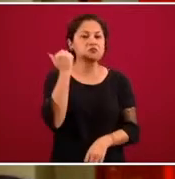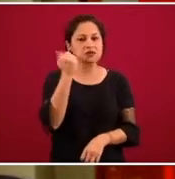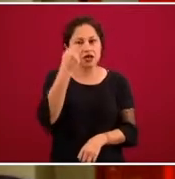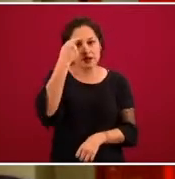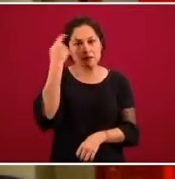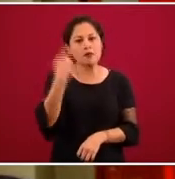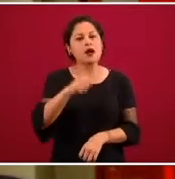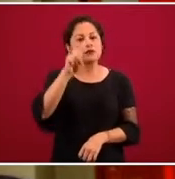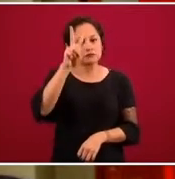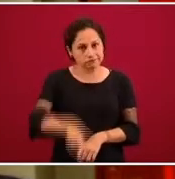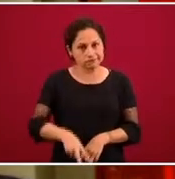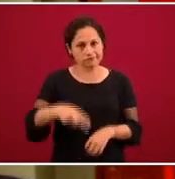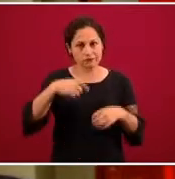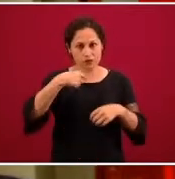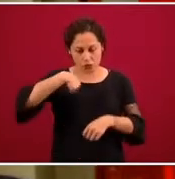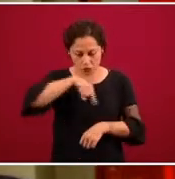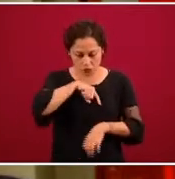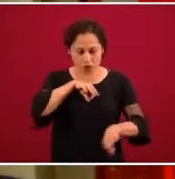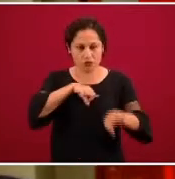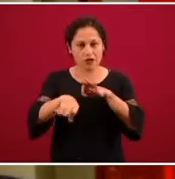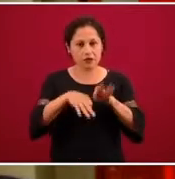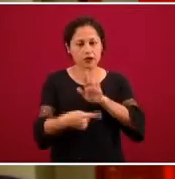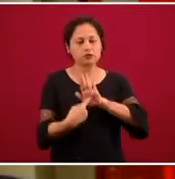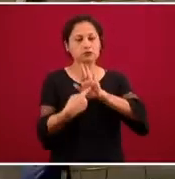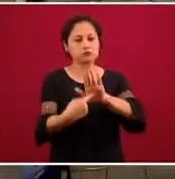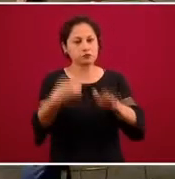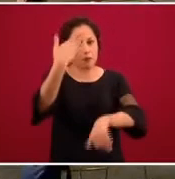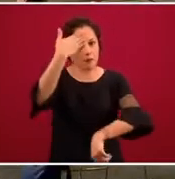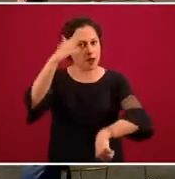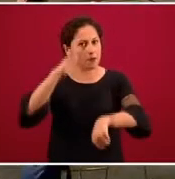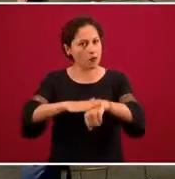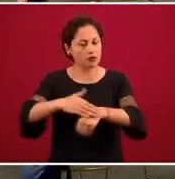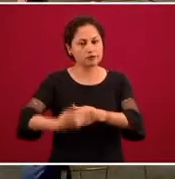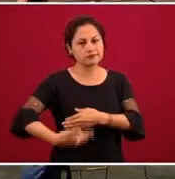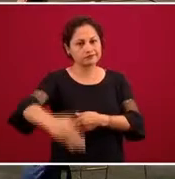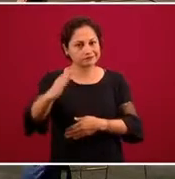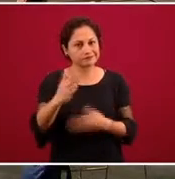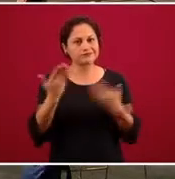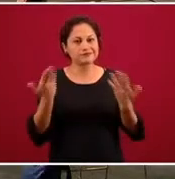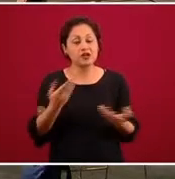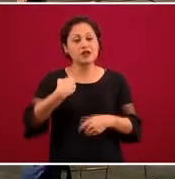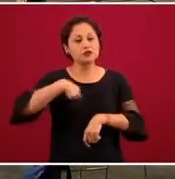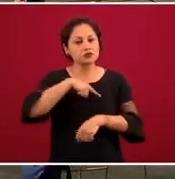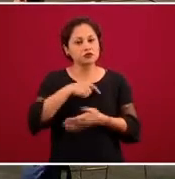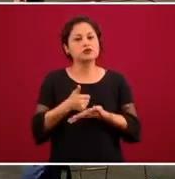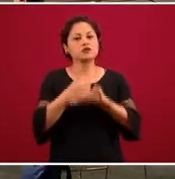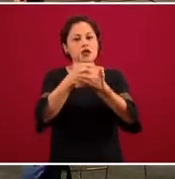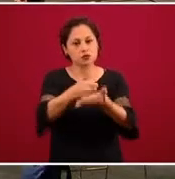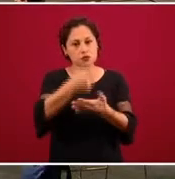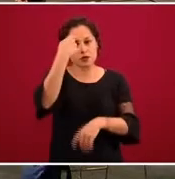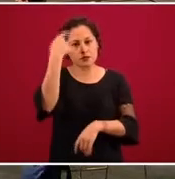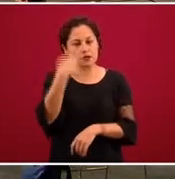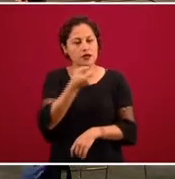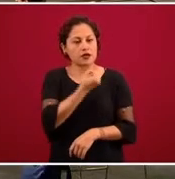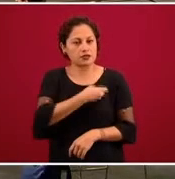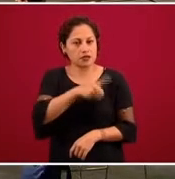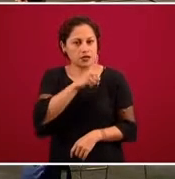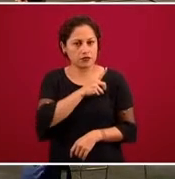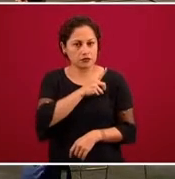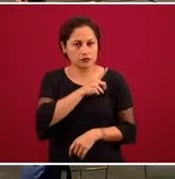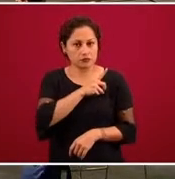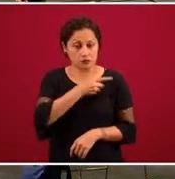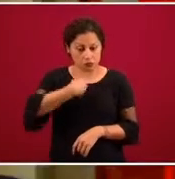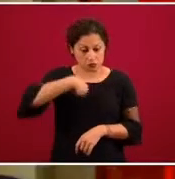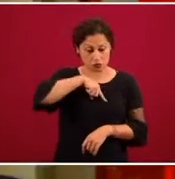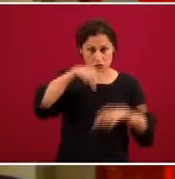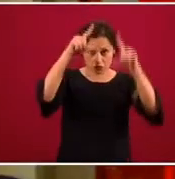can do to contribute to health services. And these contributions, these are not just by